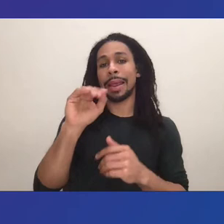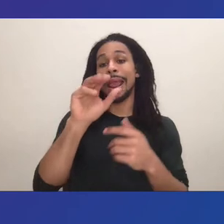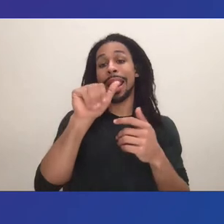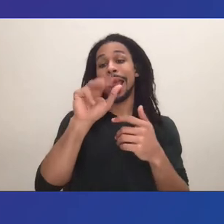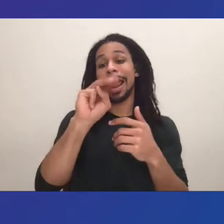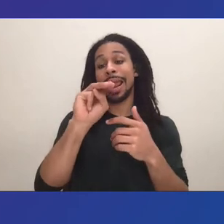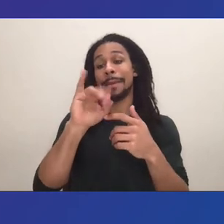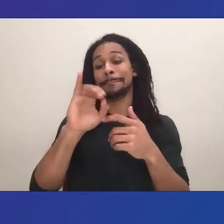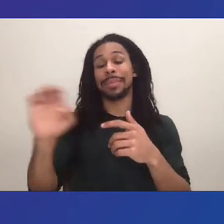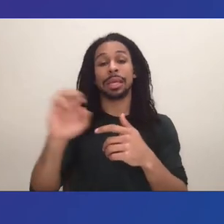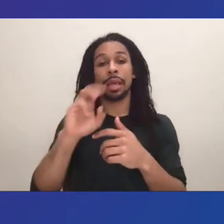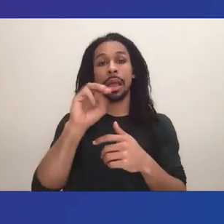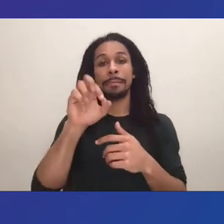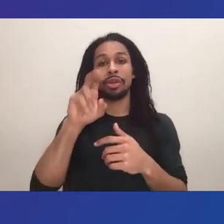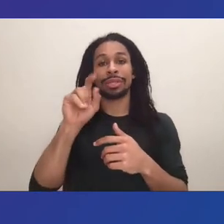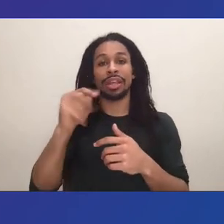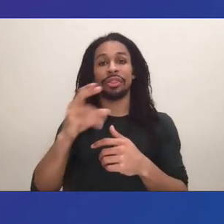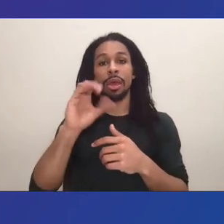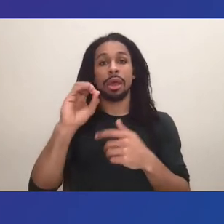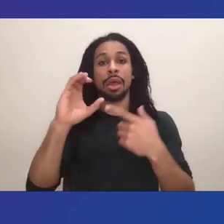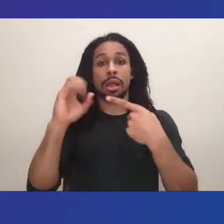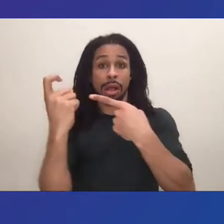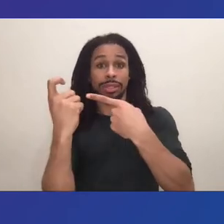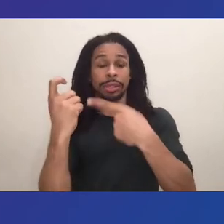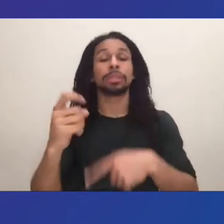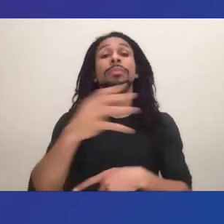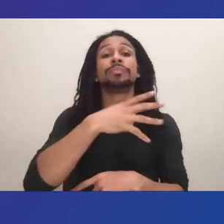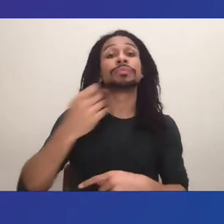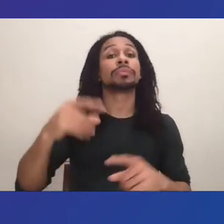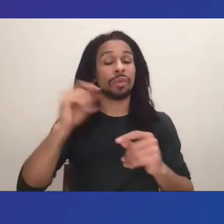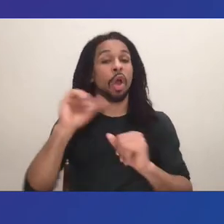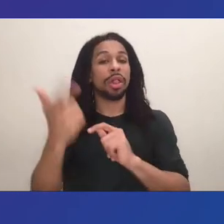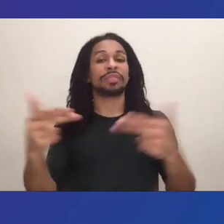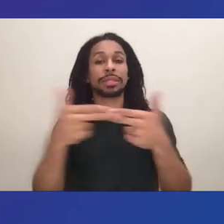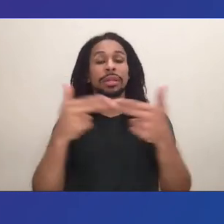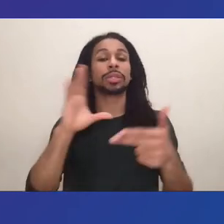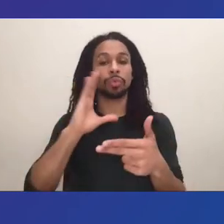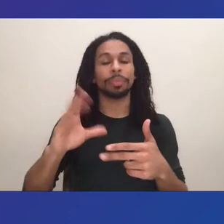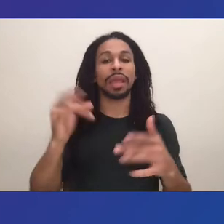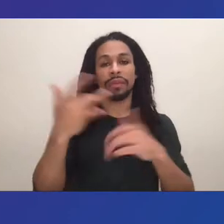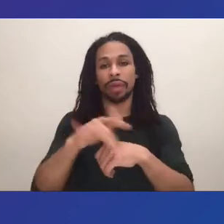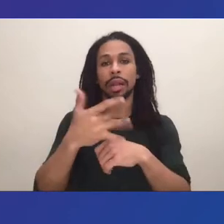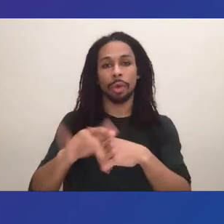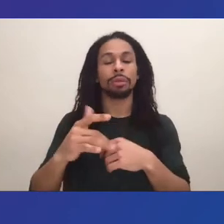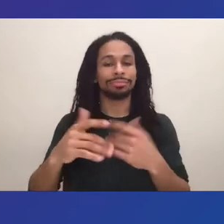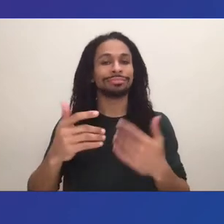all of the slides that I reviewed during today's presentation will be available to you. Thank you.